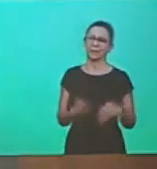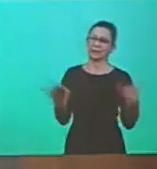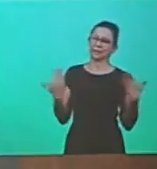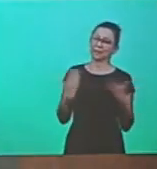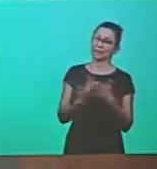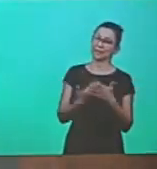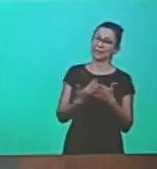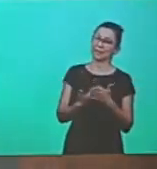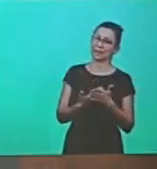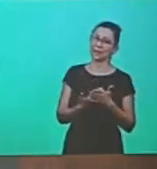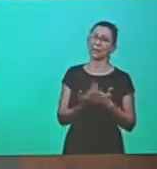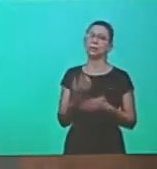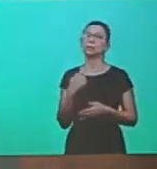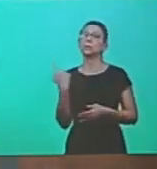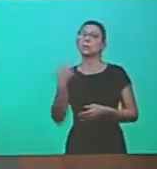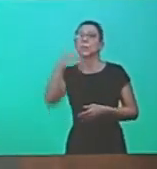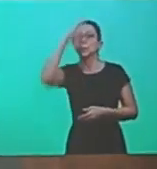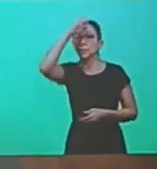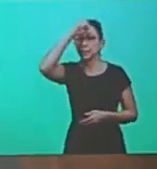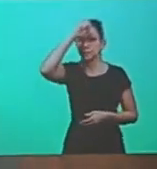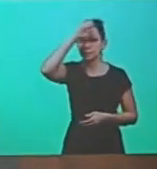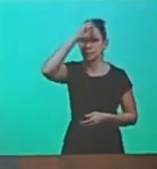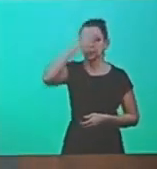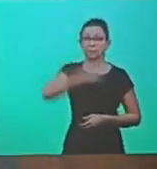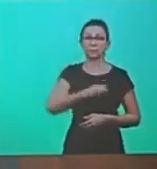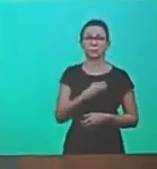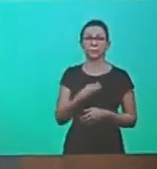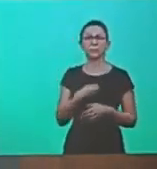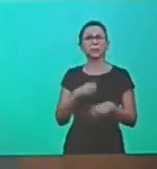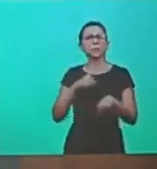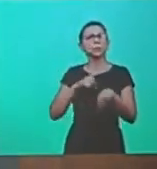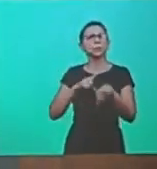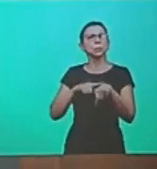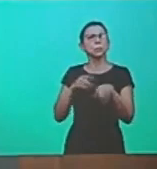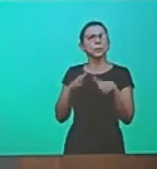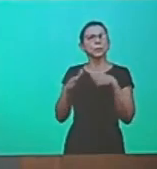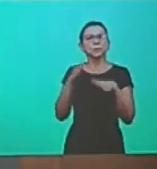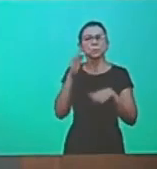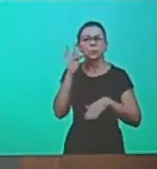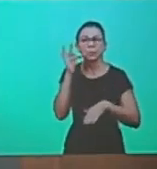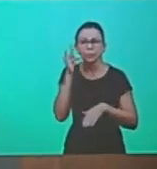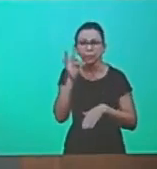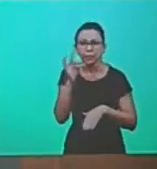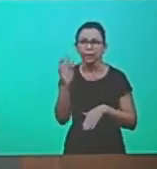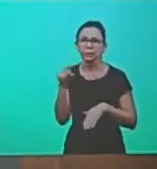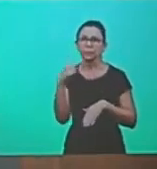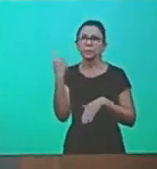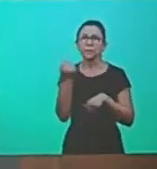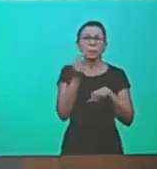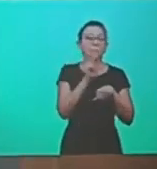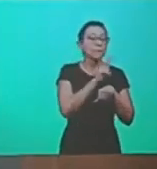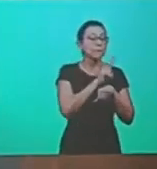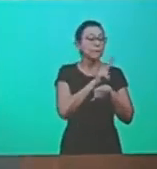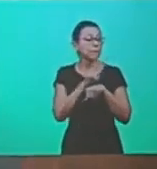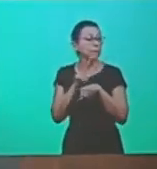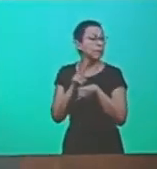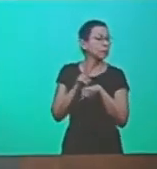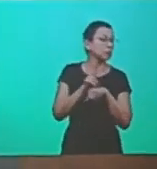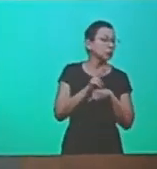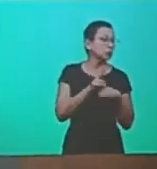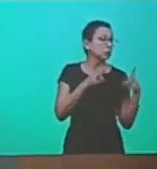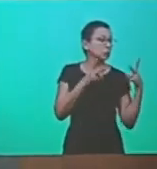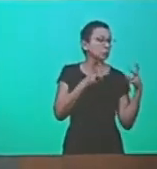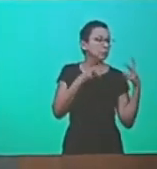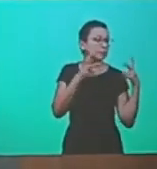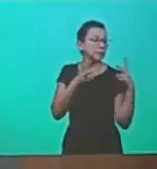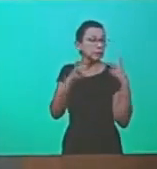learned? So during this class, we're going to learn that in order for us to live this moment, the time of soon,